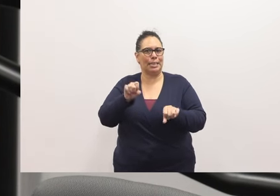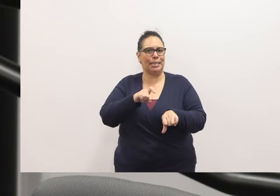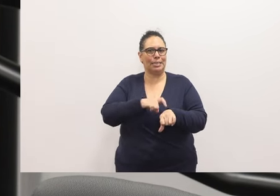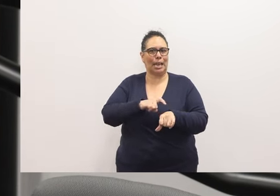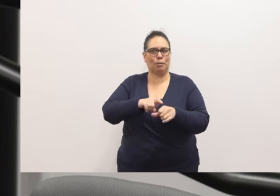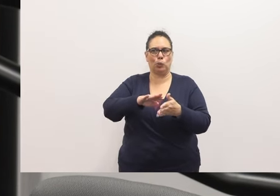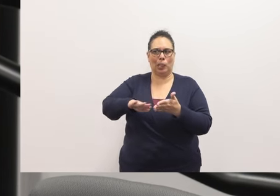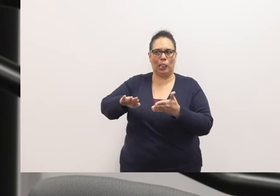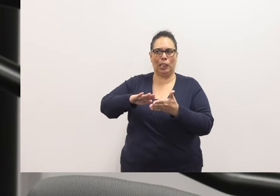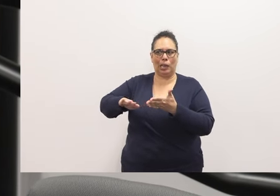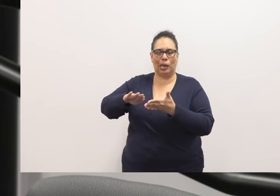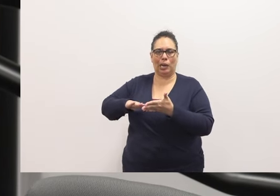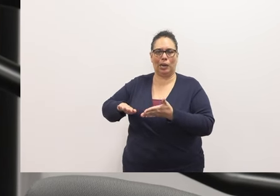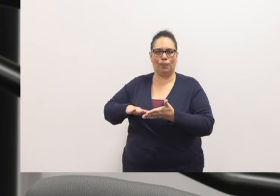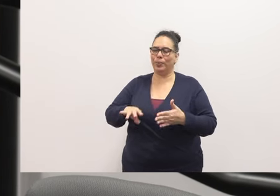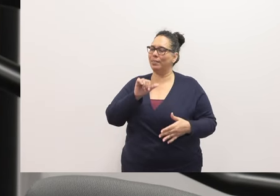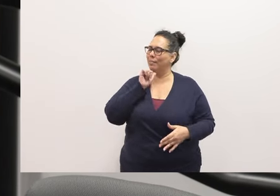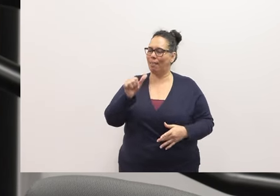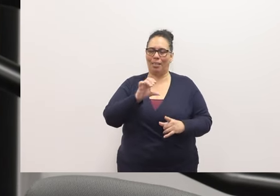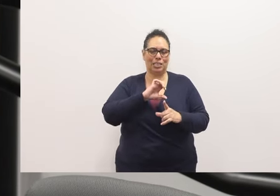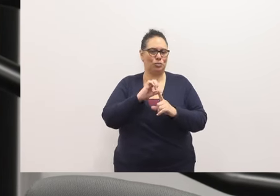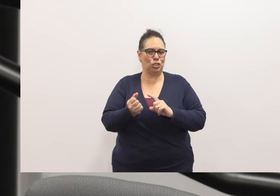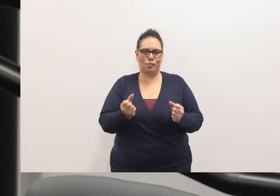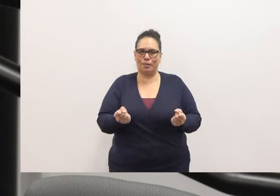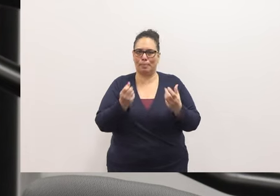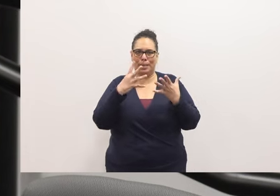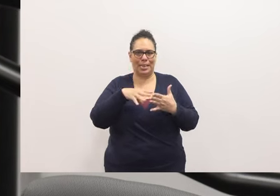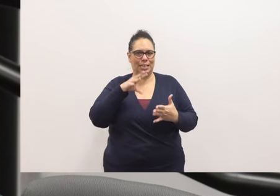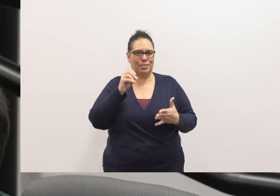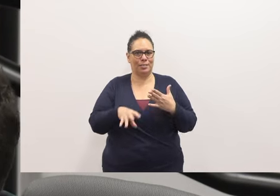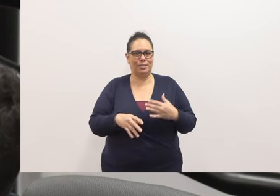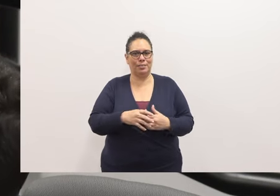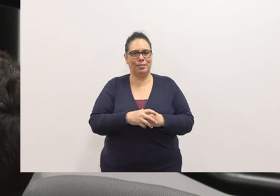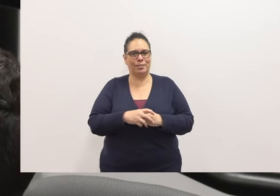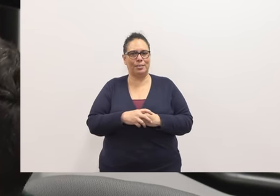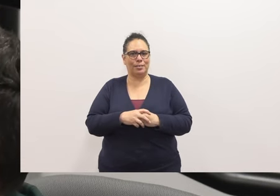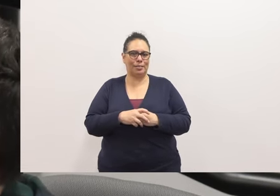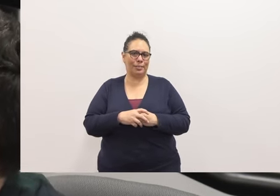clear those. And that is not the circumstance for many of our students.